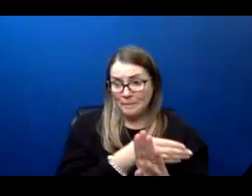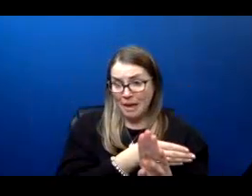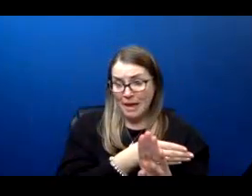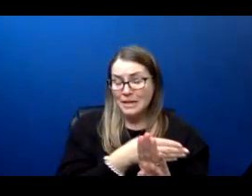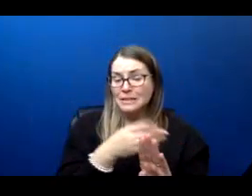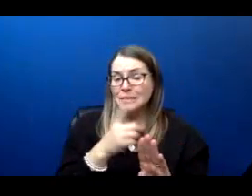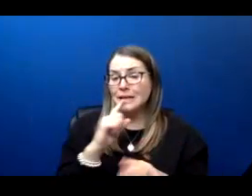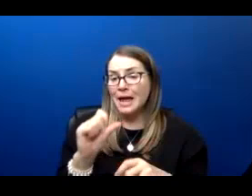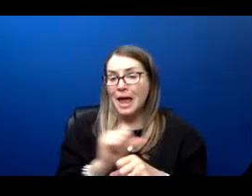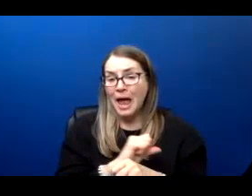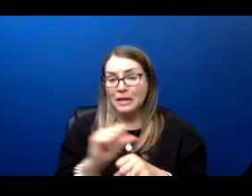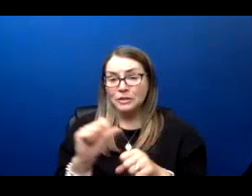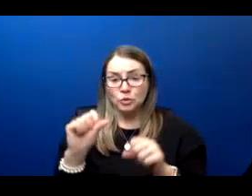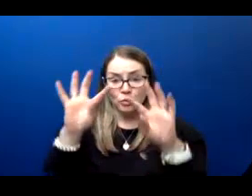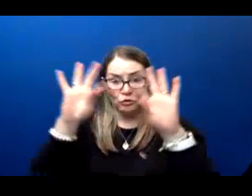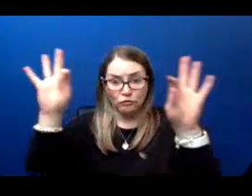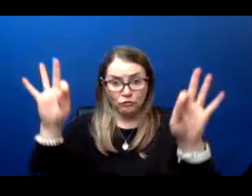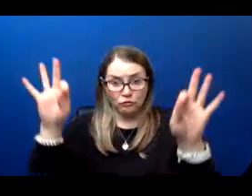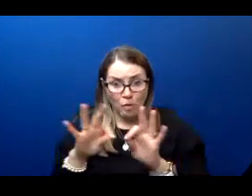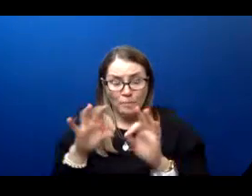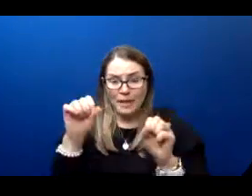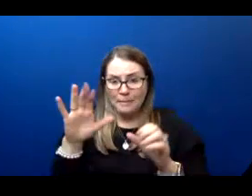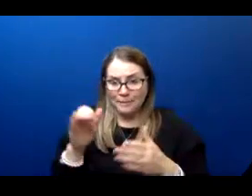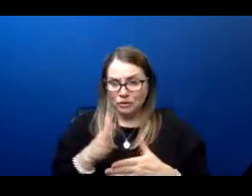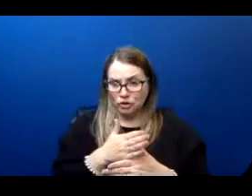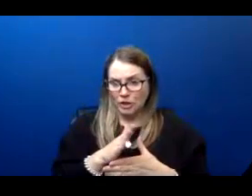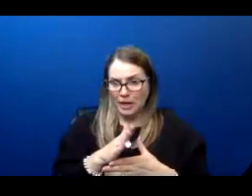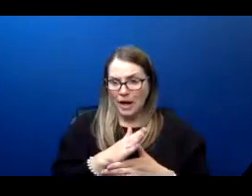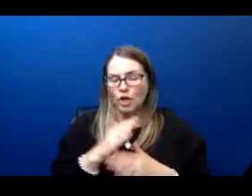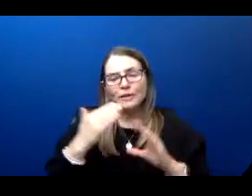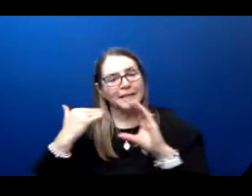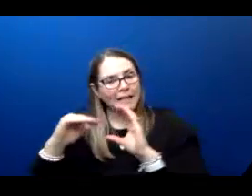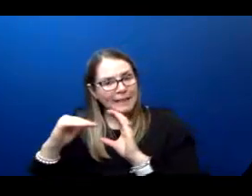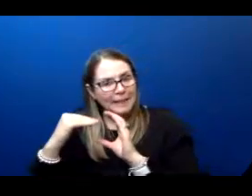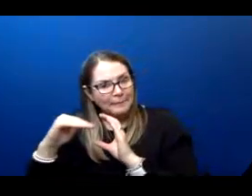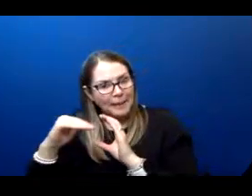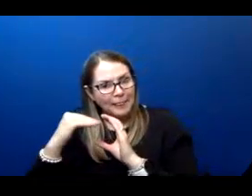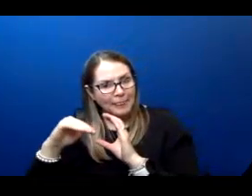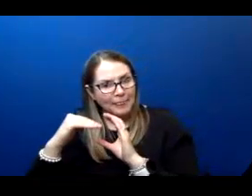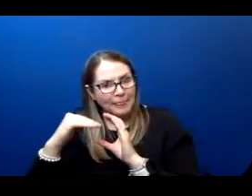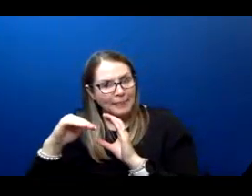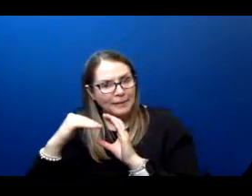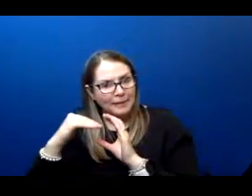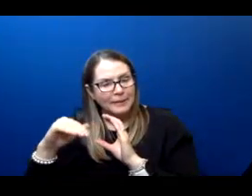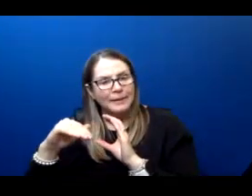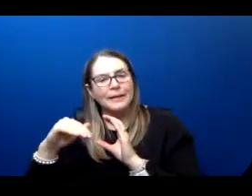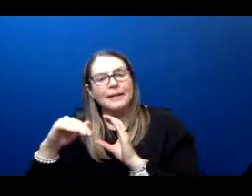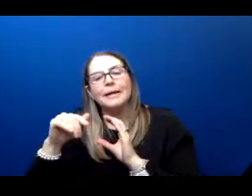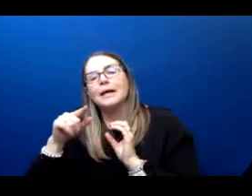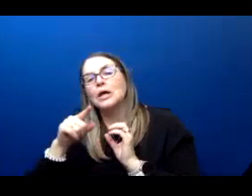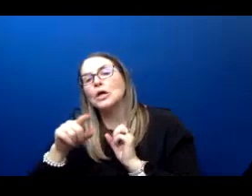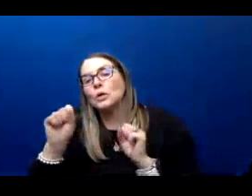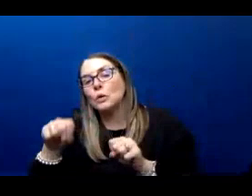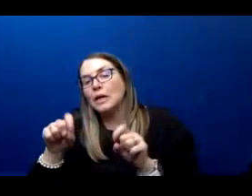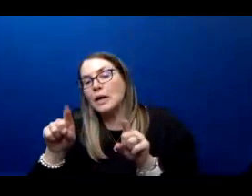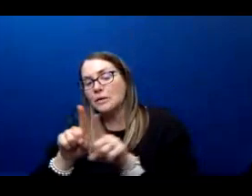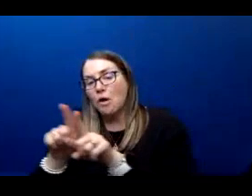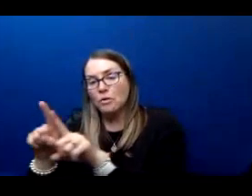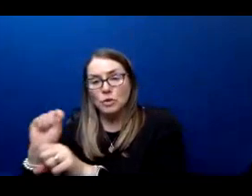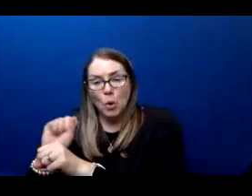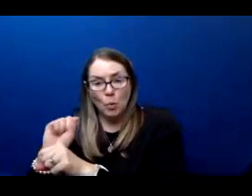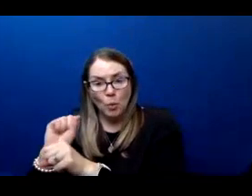actual form, and that can be shared via email. And I believe it is something that we are also going to be working to